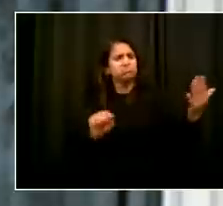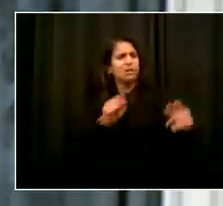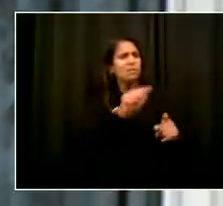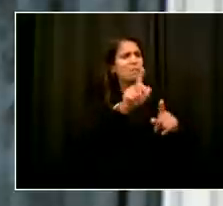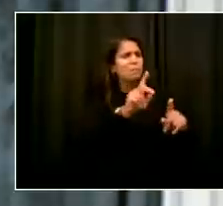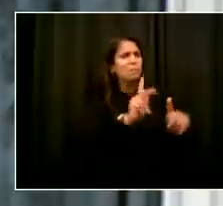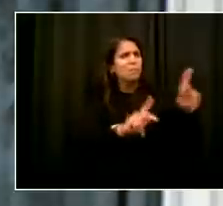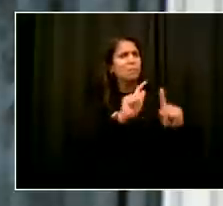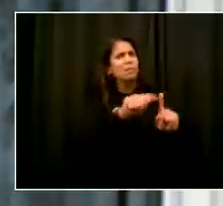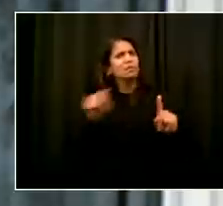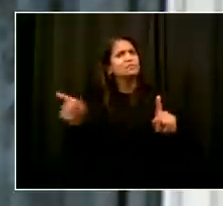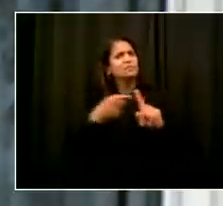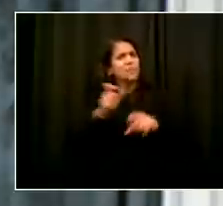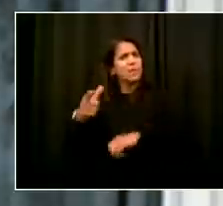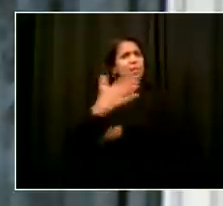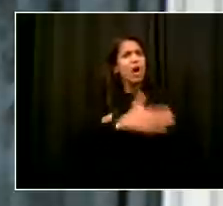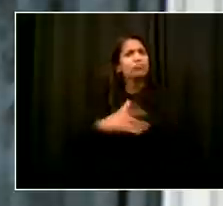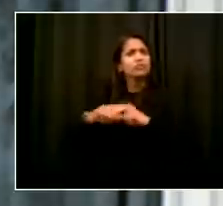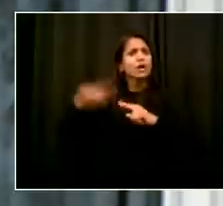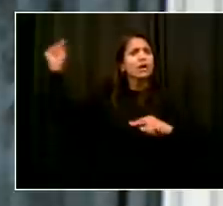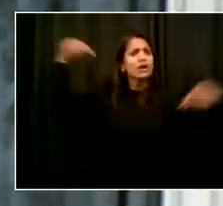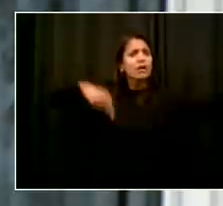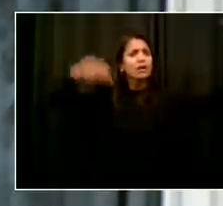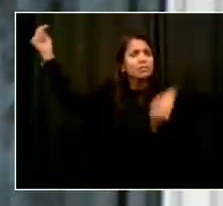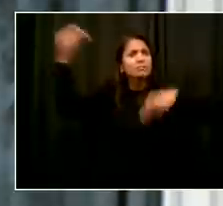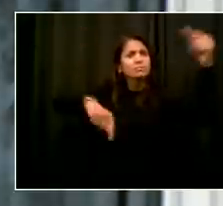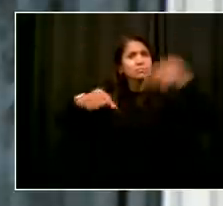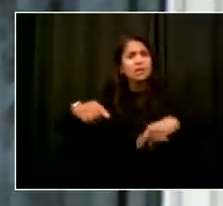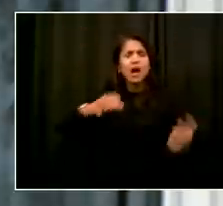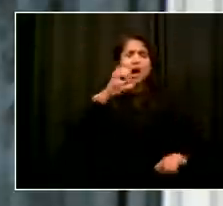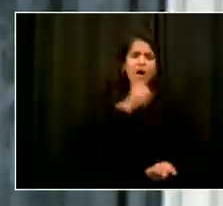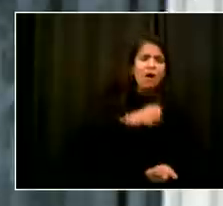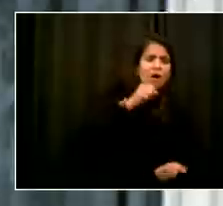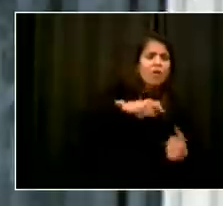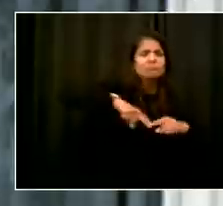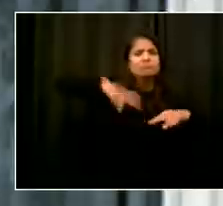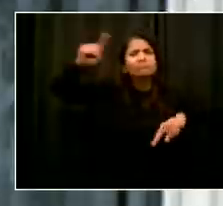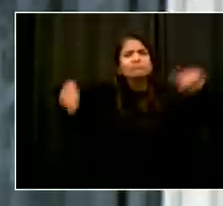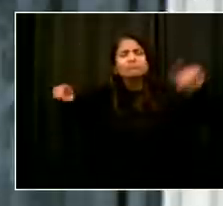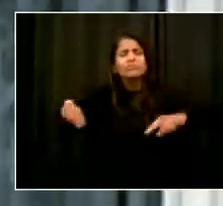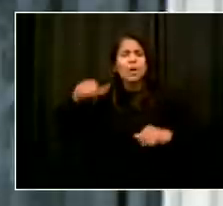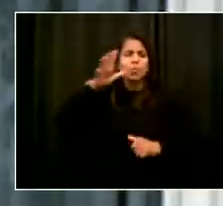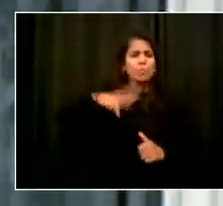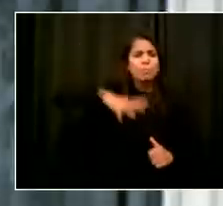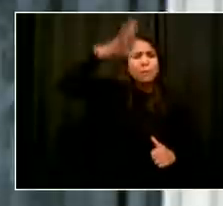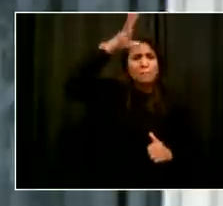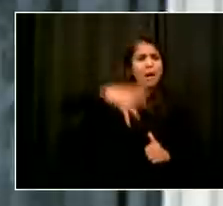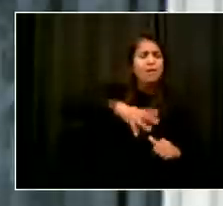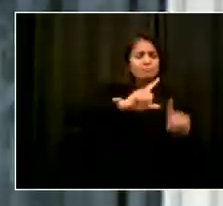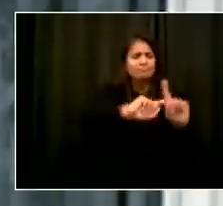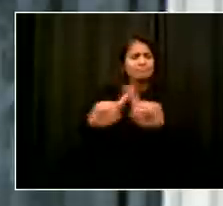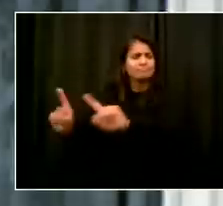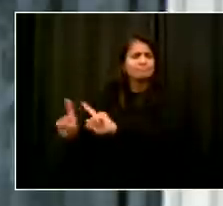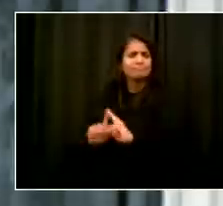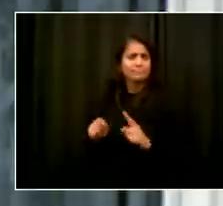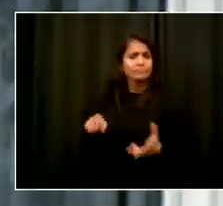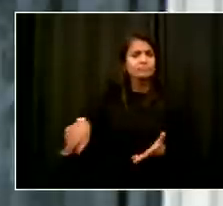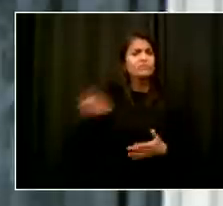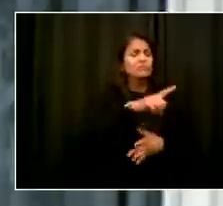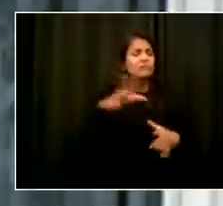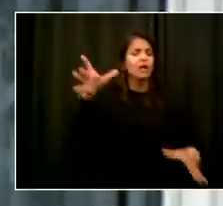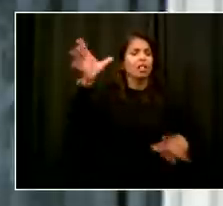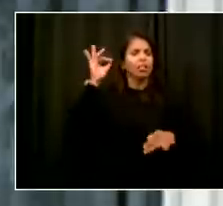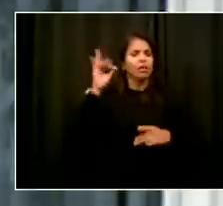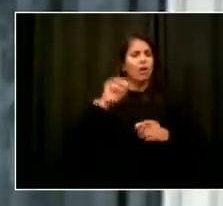emphysema. And I know that some people face a much greater risk for severe illness from